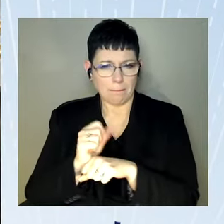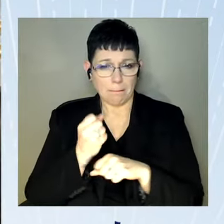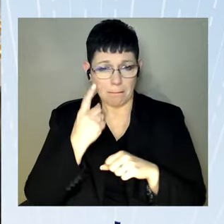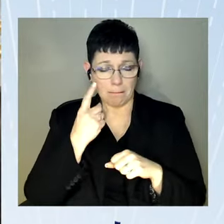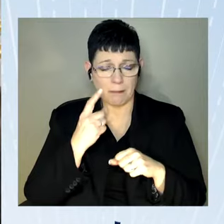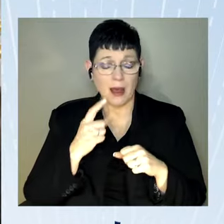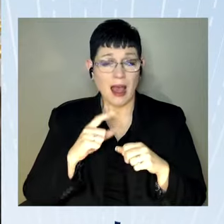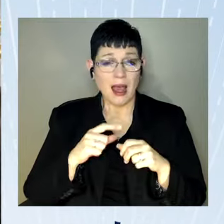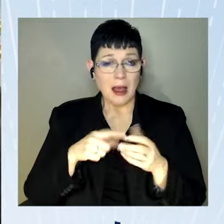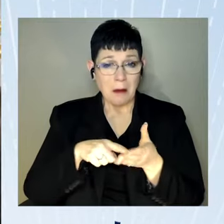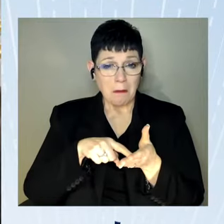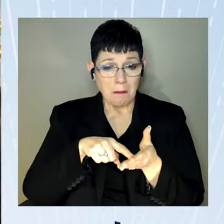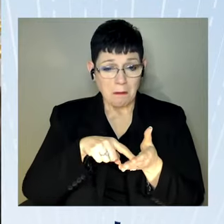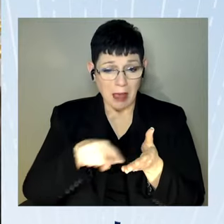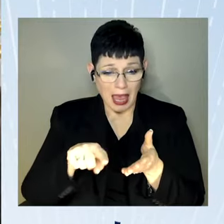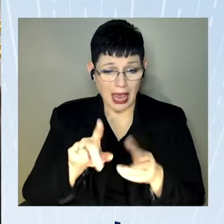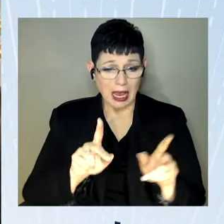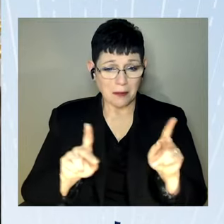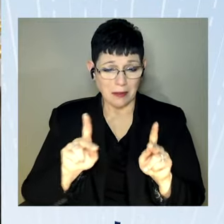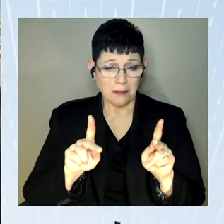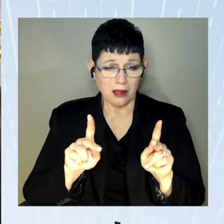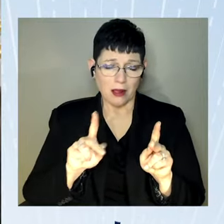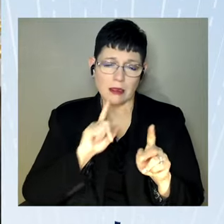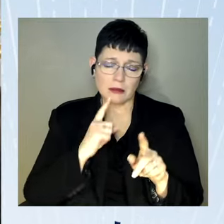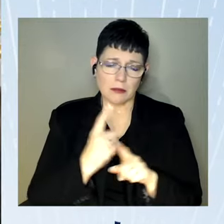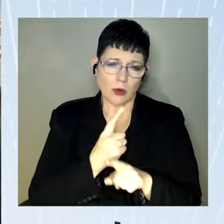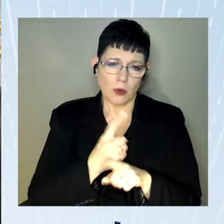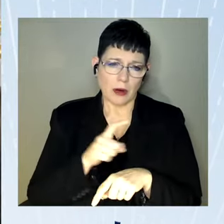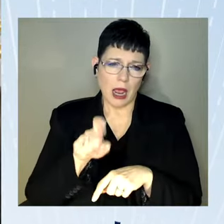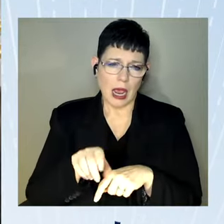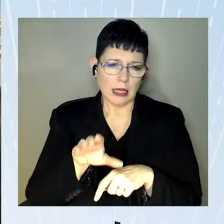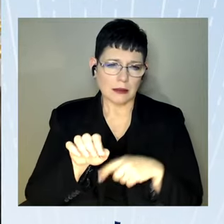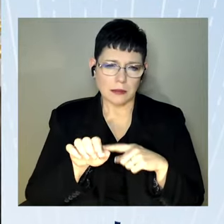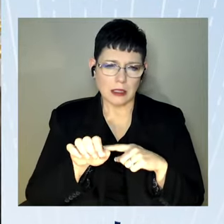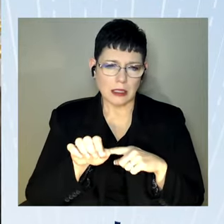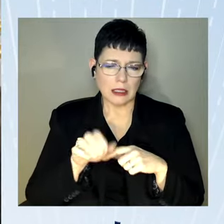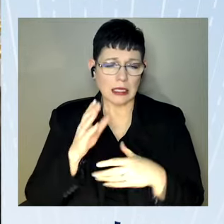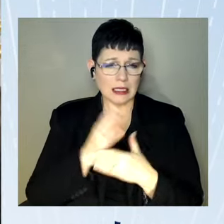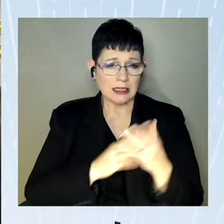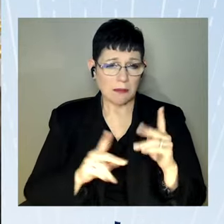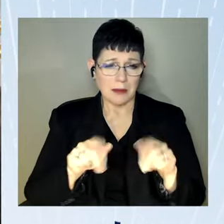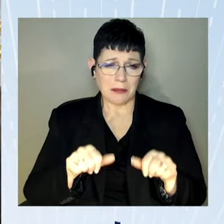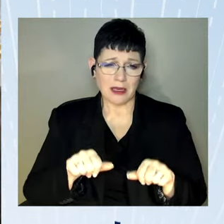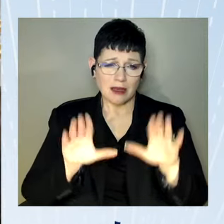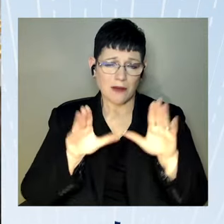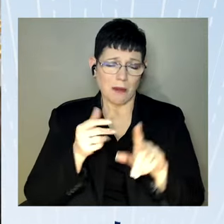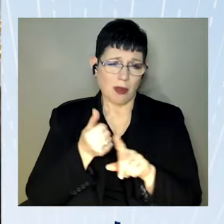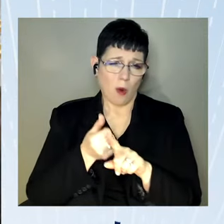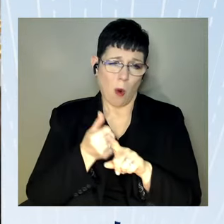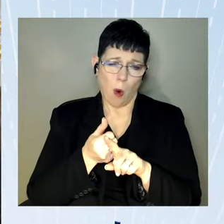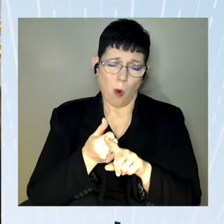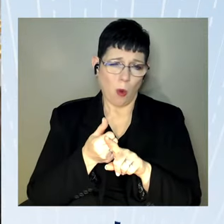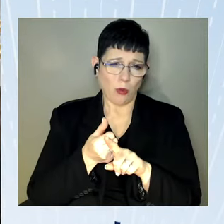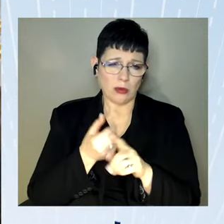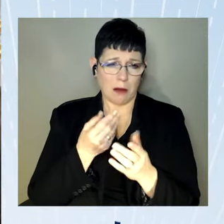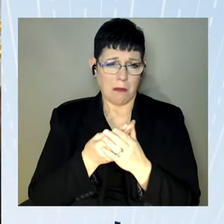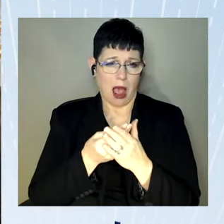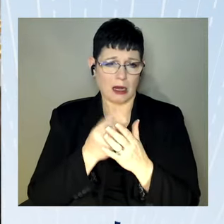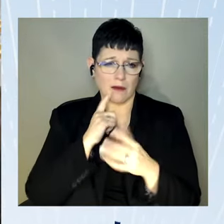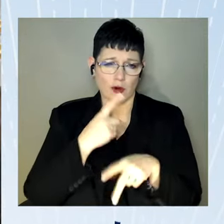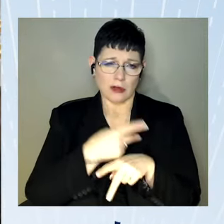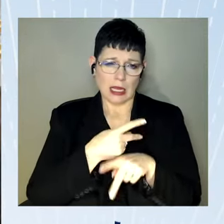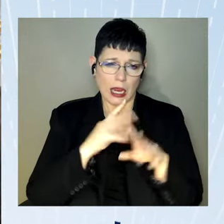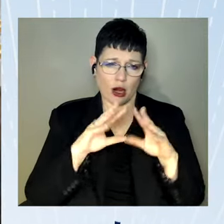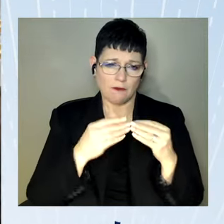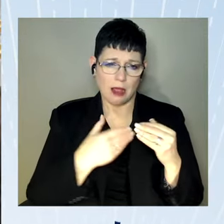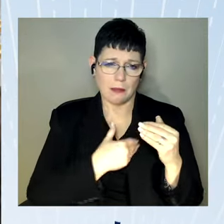in-family care providers is appropriate. Many sacrifice their own financial stability in order to care for their loved ones, yet they often receive